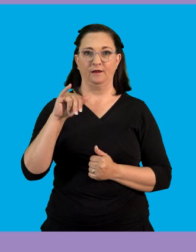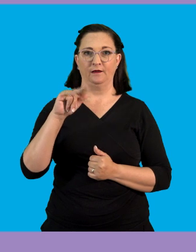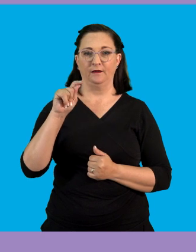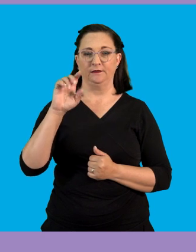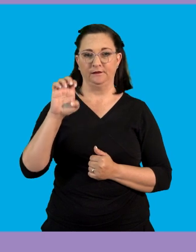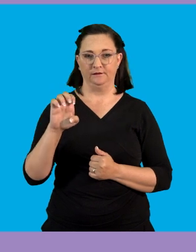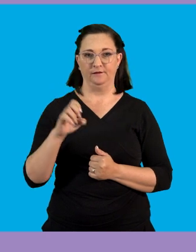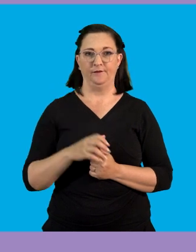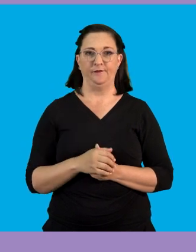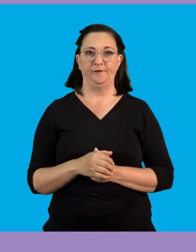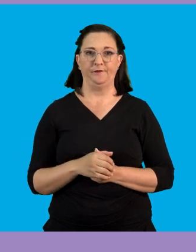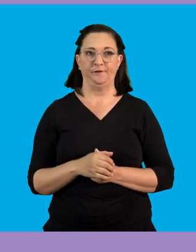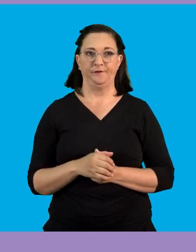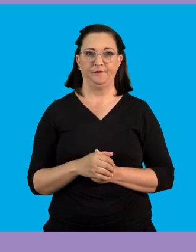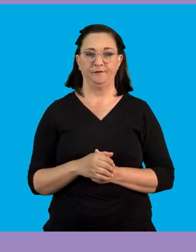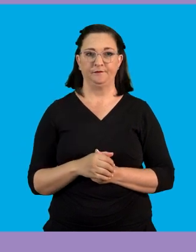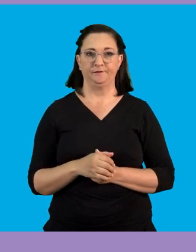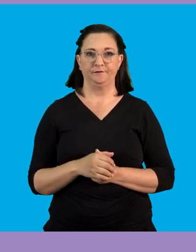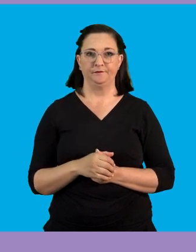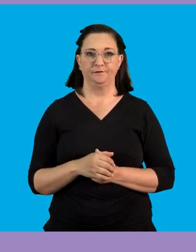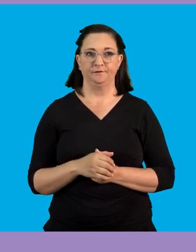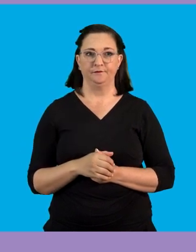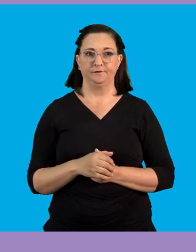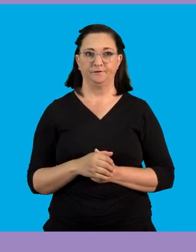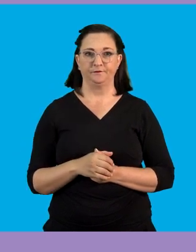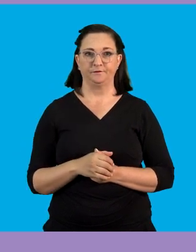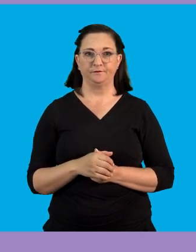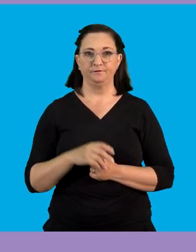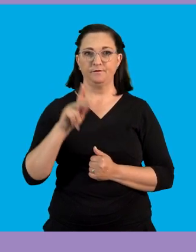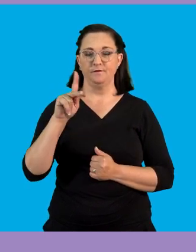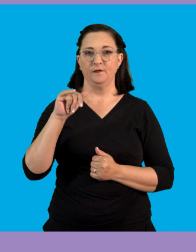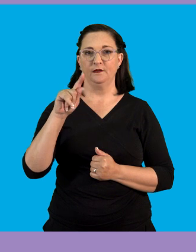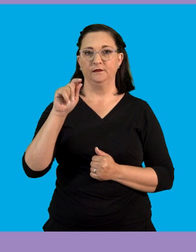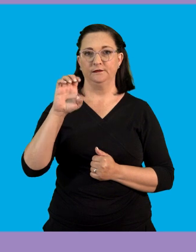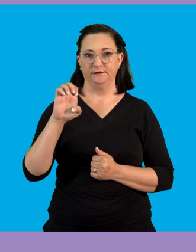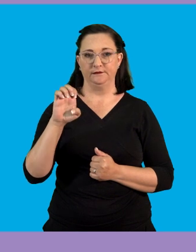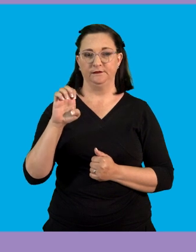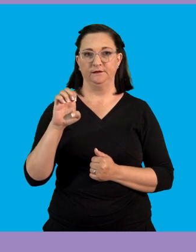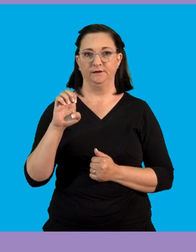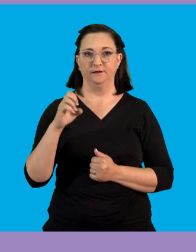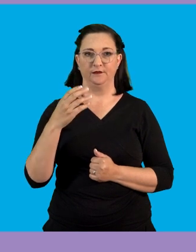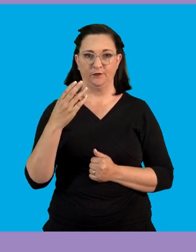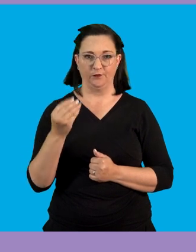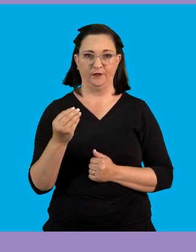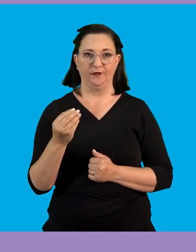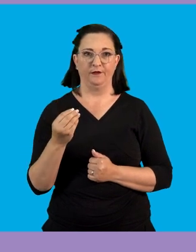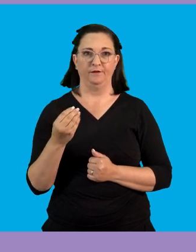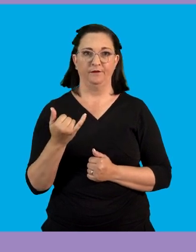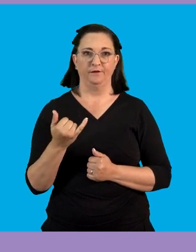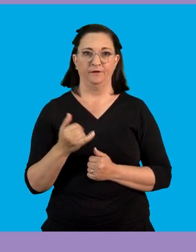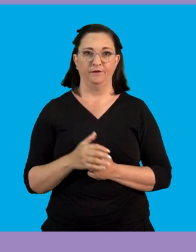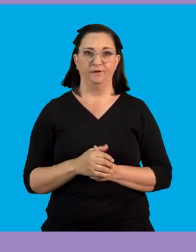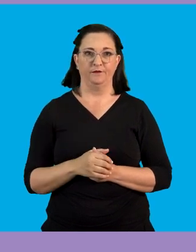The next one is a kite. And with the kite, we have two pairs